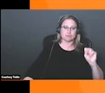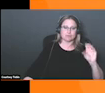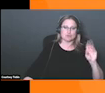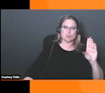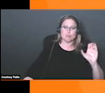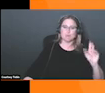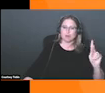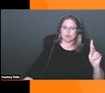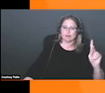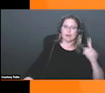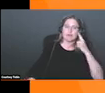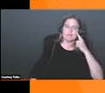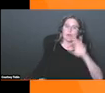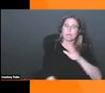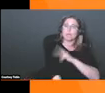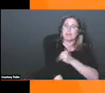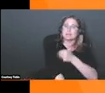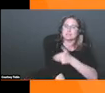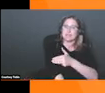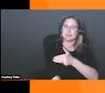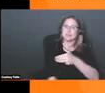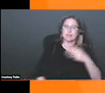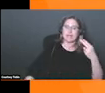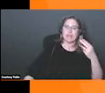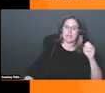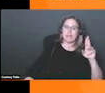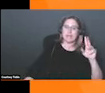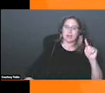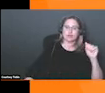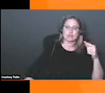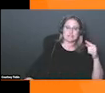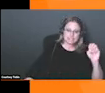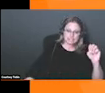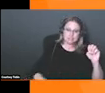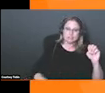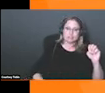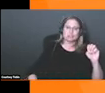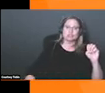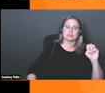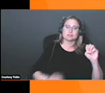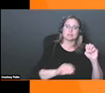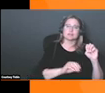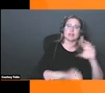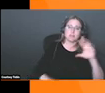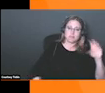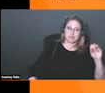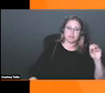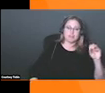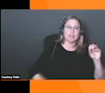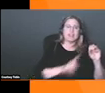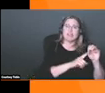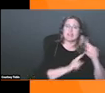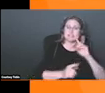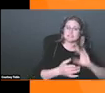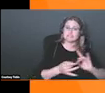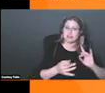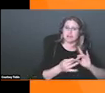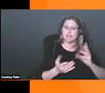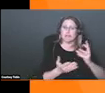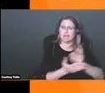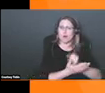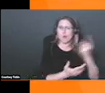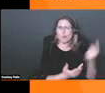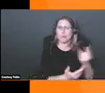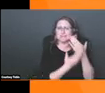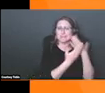the Manitoba Habitat Heritage Corporation always said to me, never miss an opportunity to say thank you. And that goes if you're not accepted as well, by the